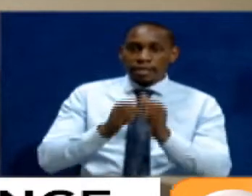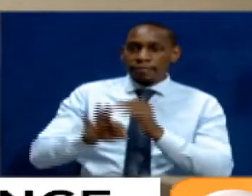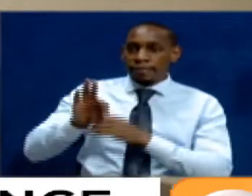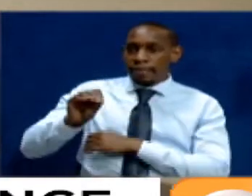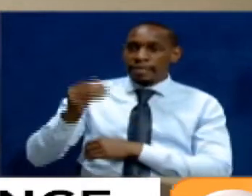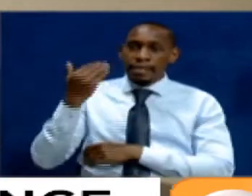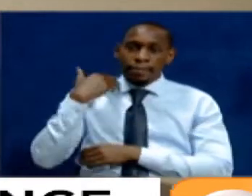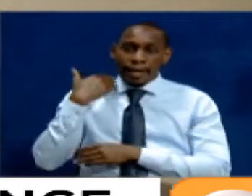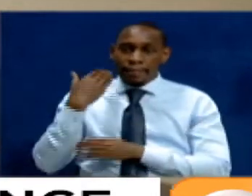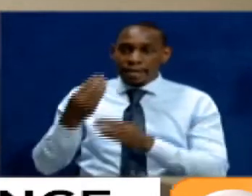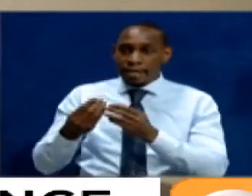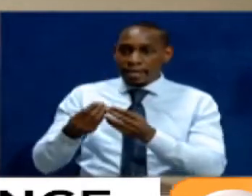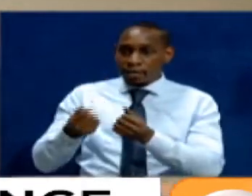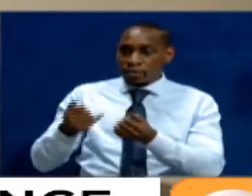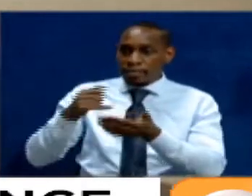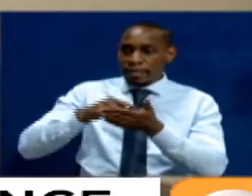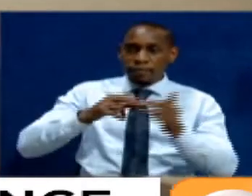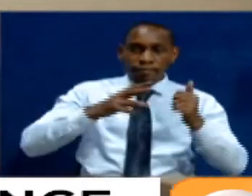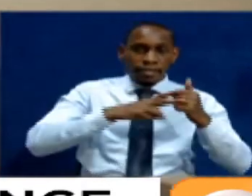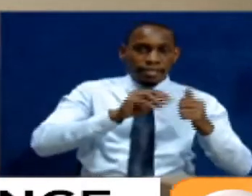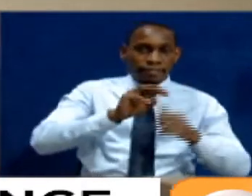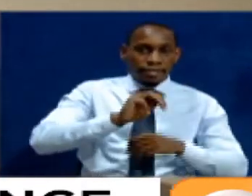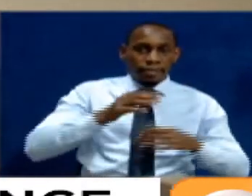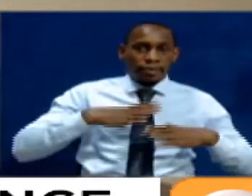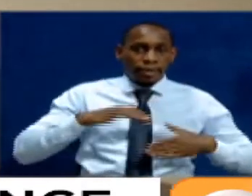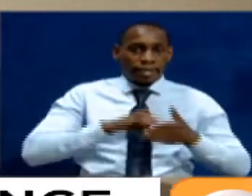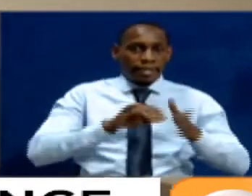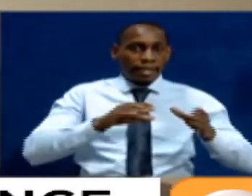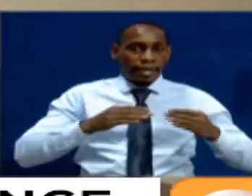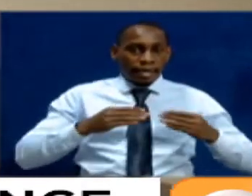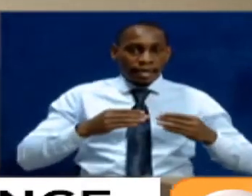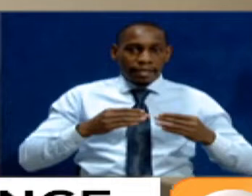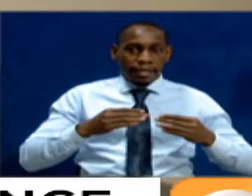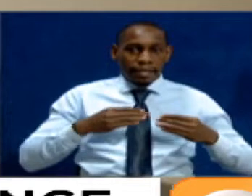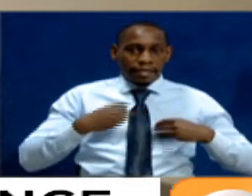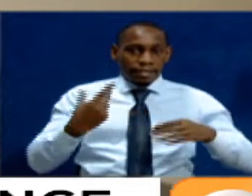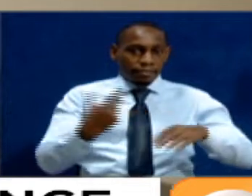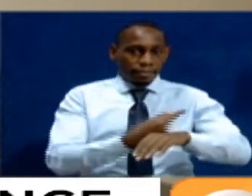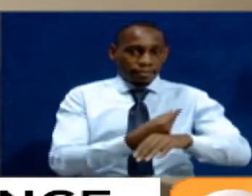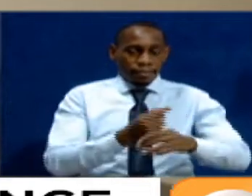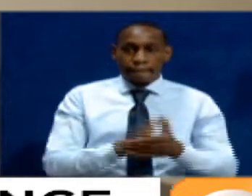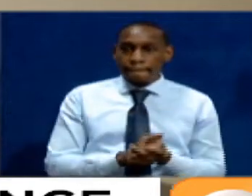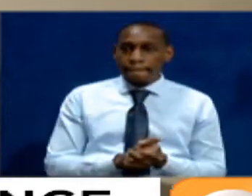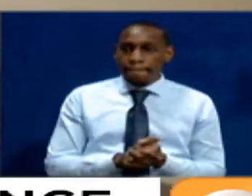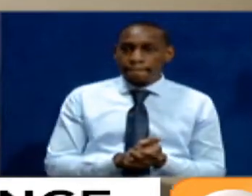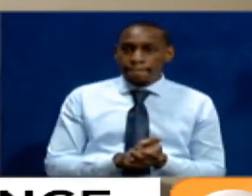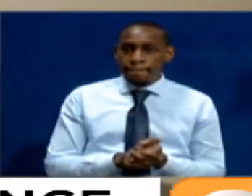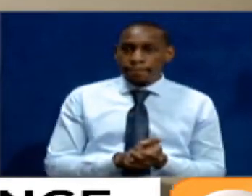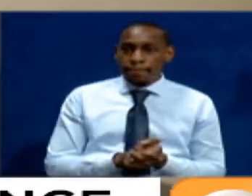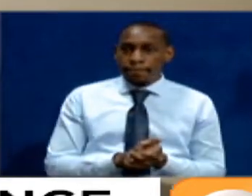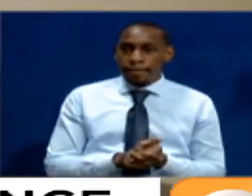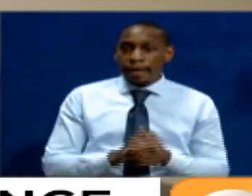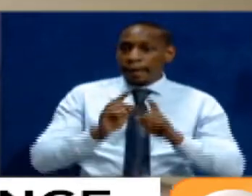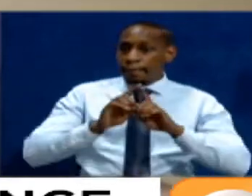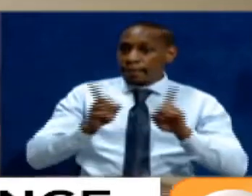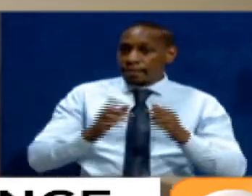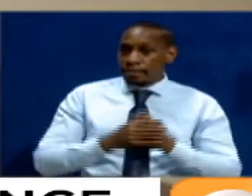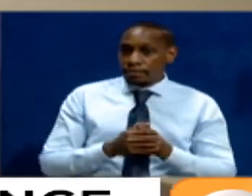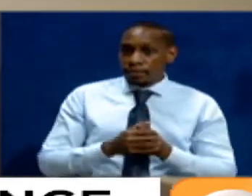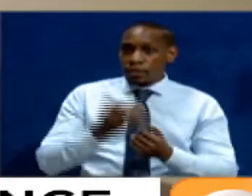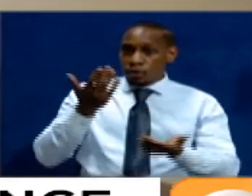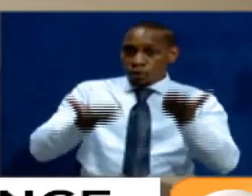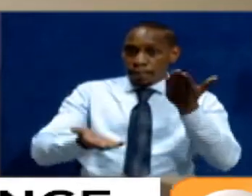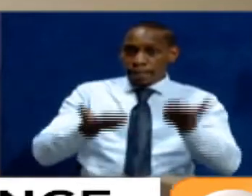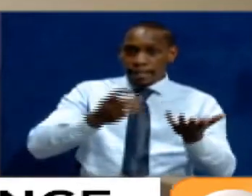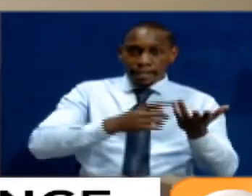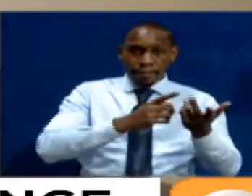blood clots among 70 million people who have received blood clots, received the vaccine, and